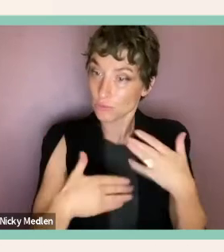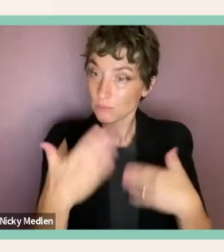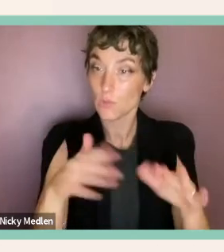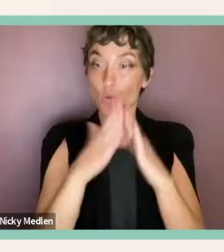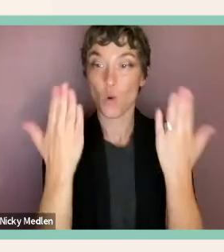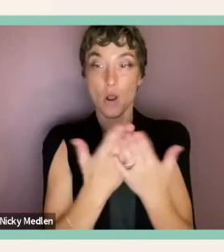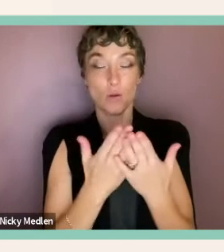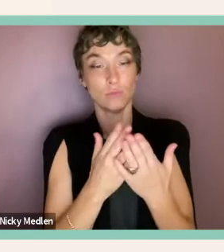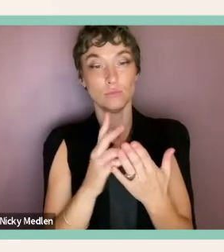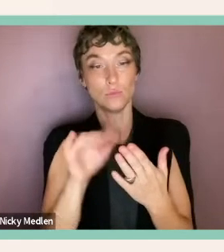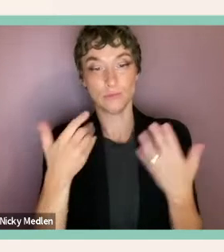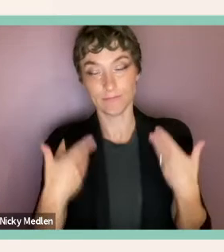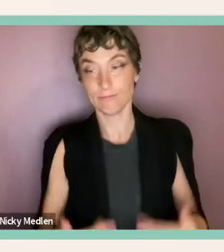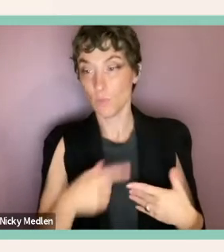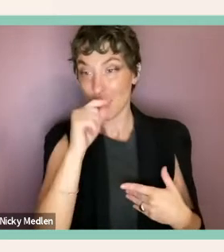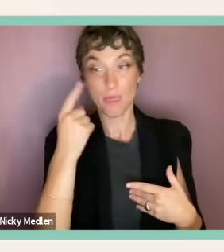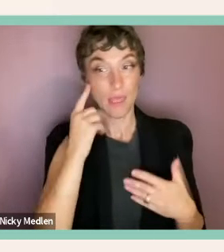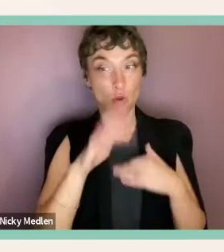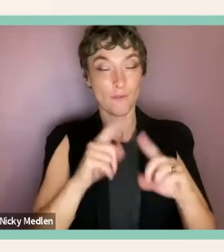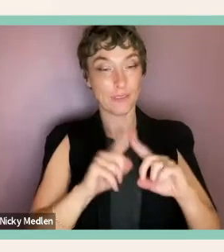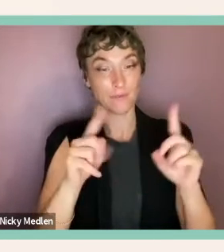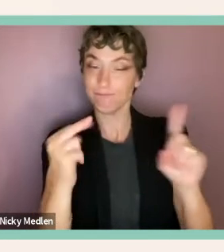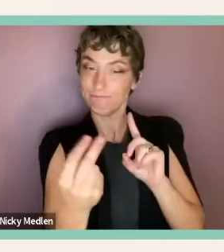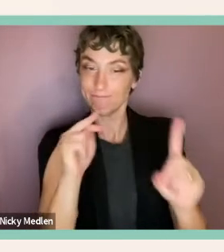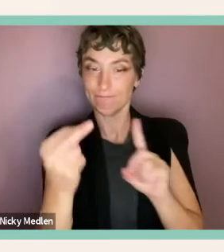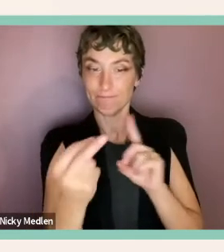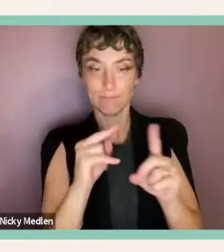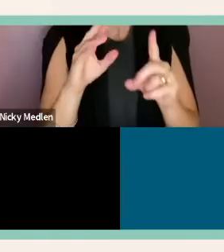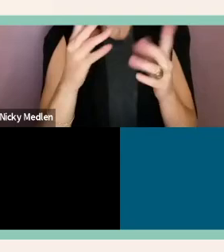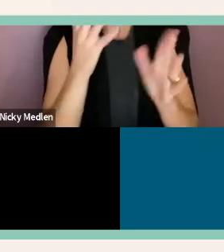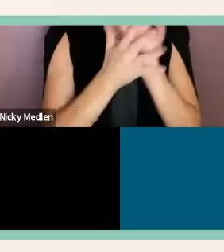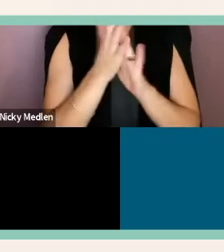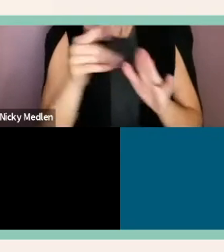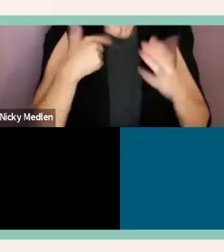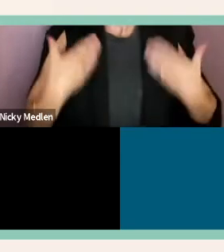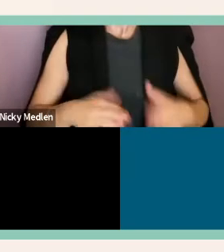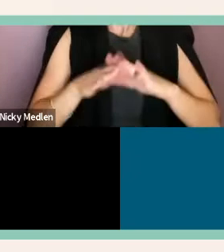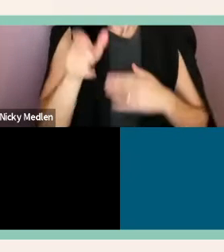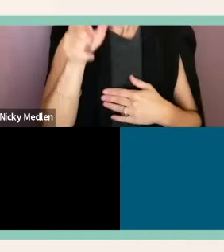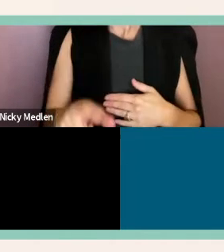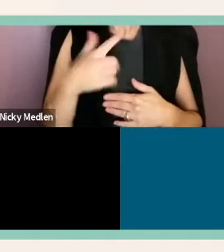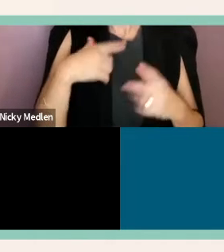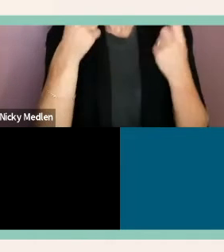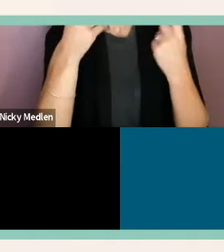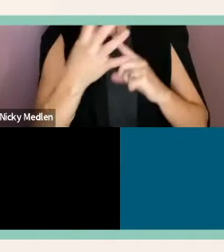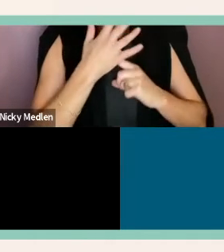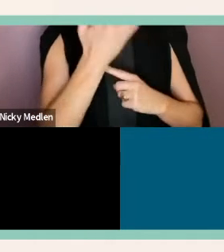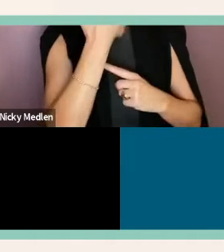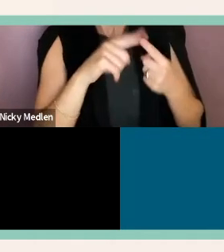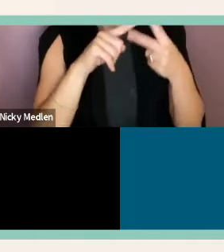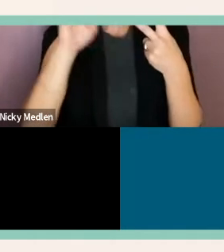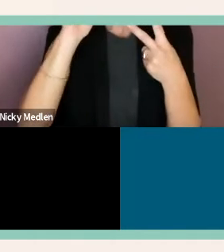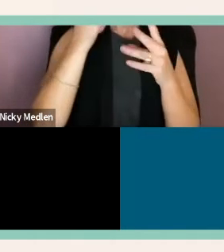can think of the different aspects that make up who we are. So we might understand ourselves in terms of our age, our political affiliation,